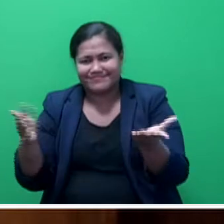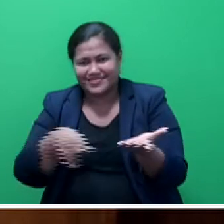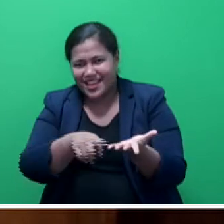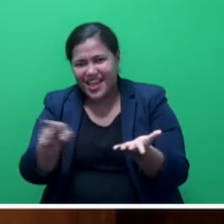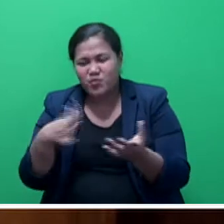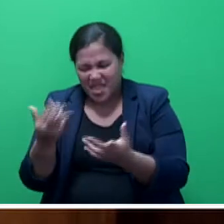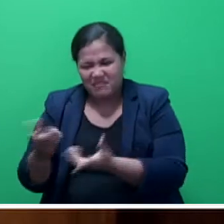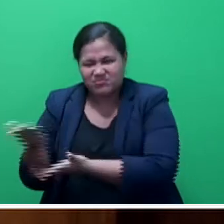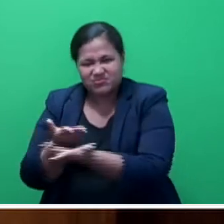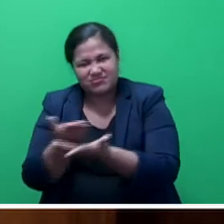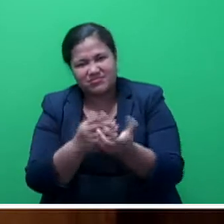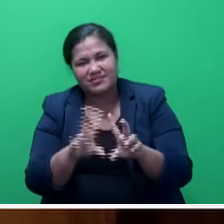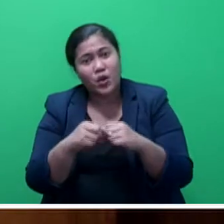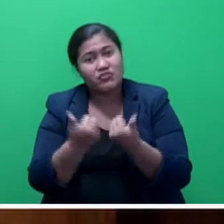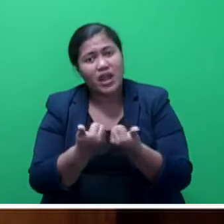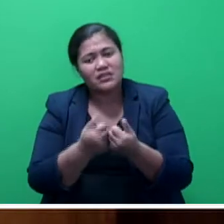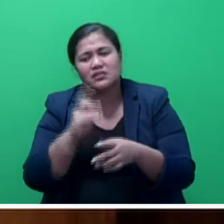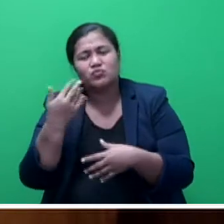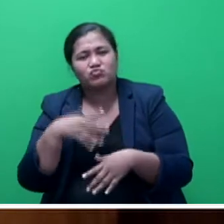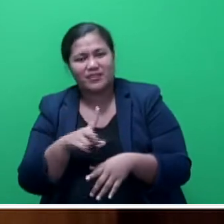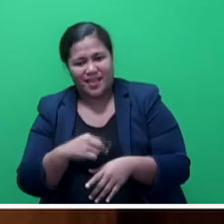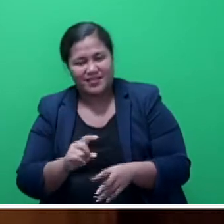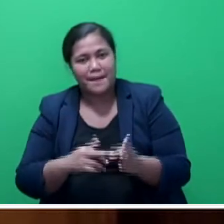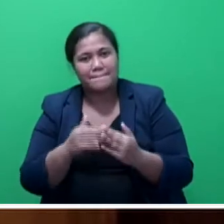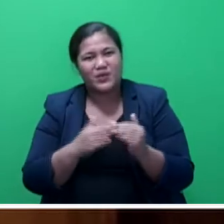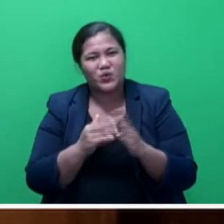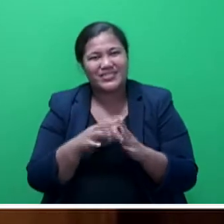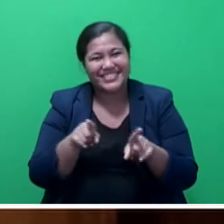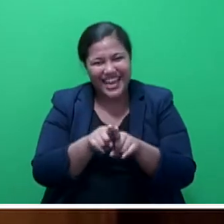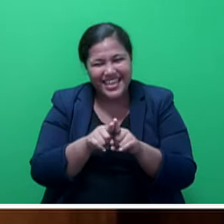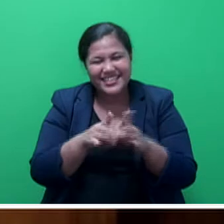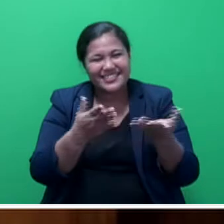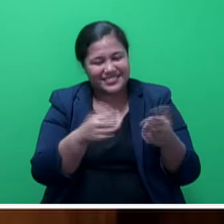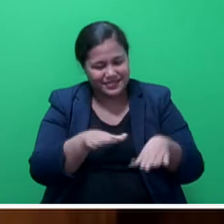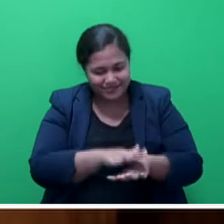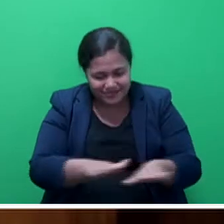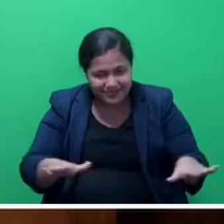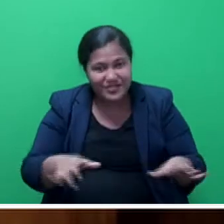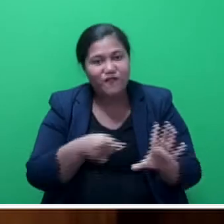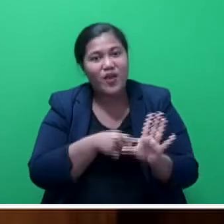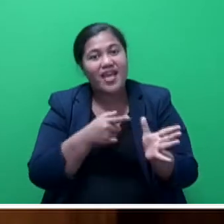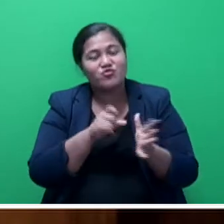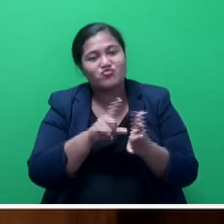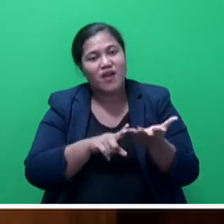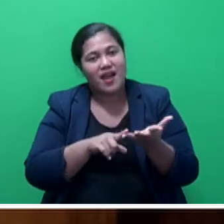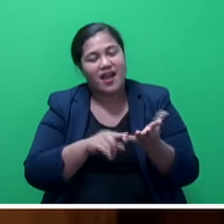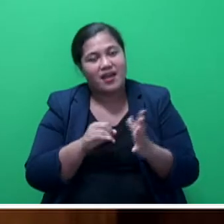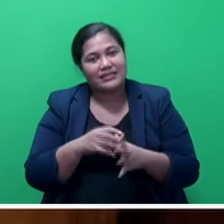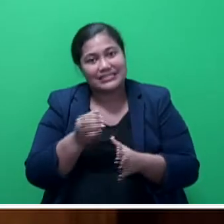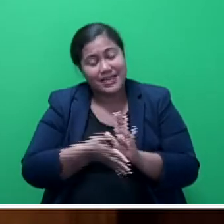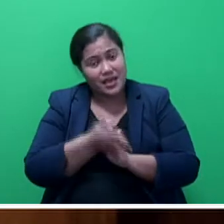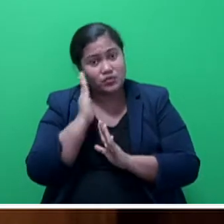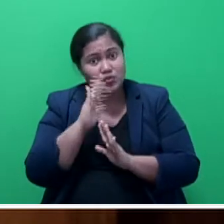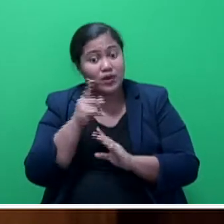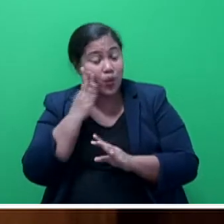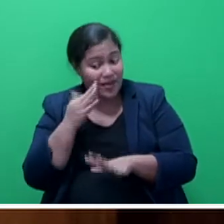contractors next week to build a semi-permanent structure for Lendua Secondary School, while the government